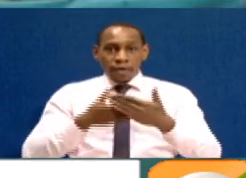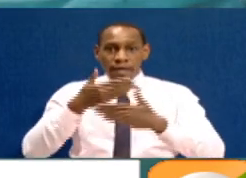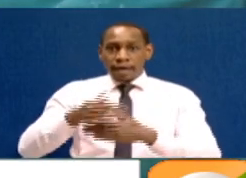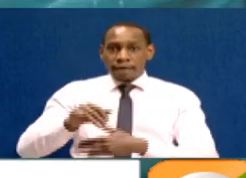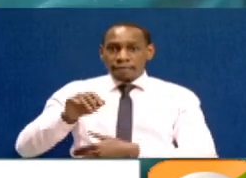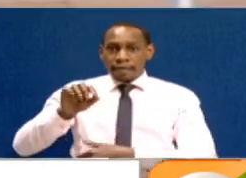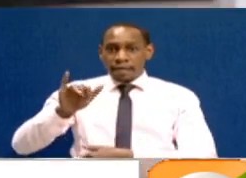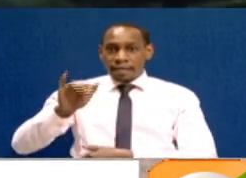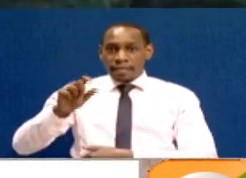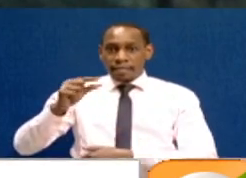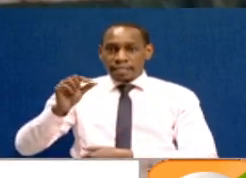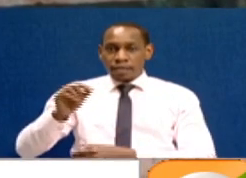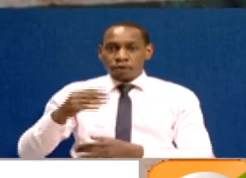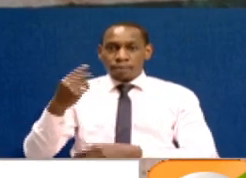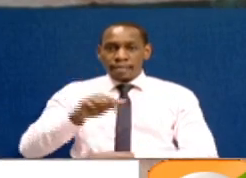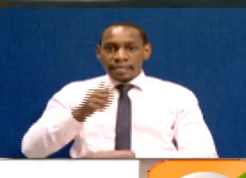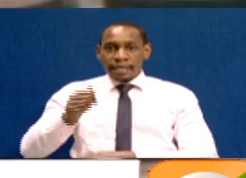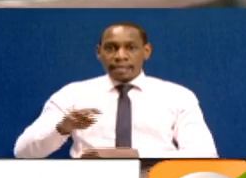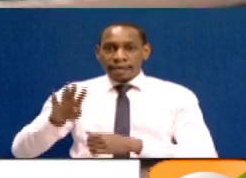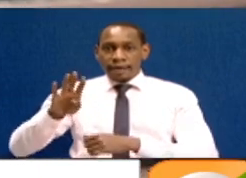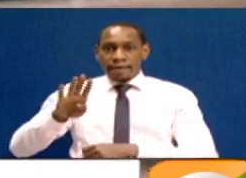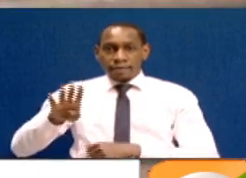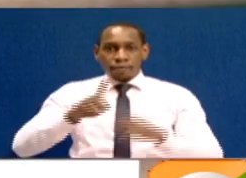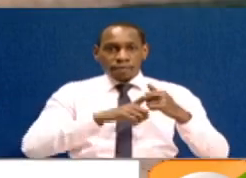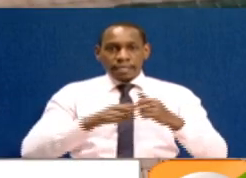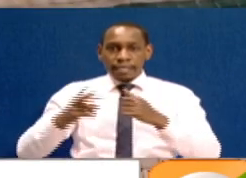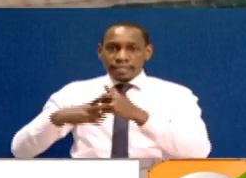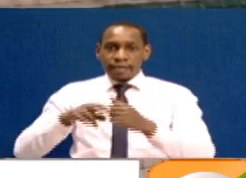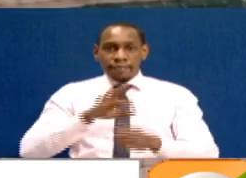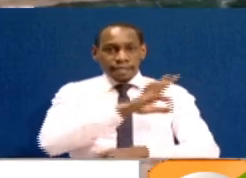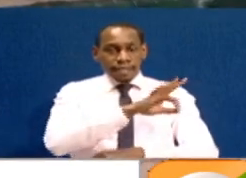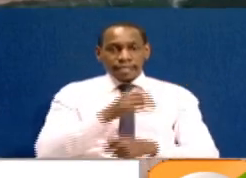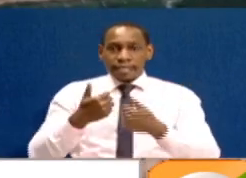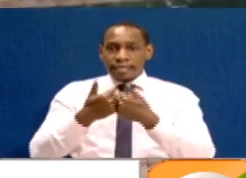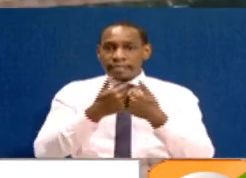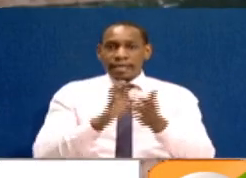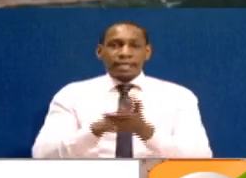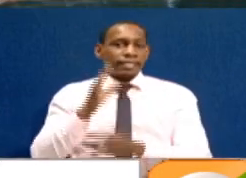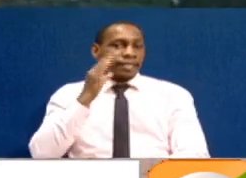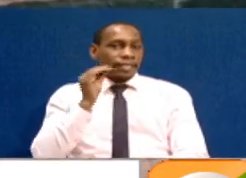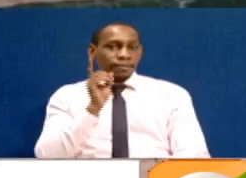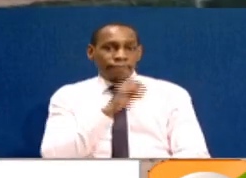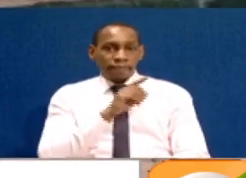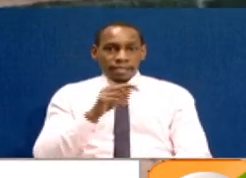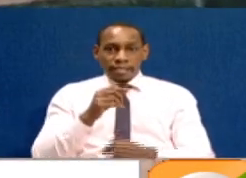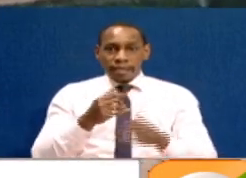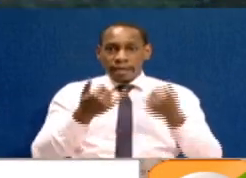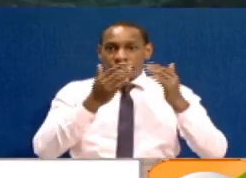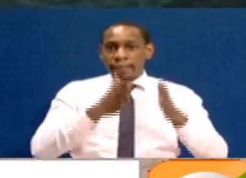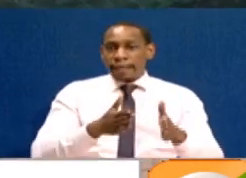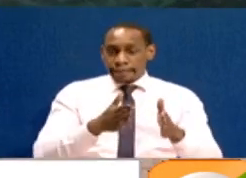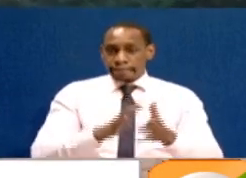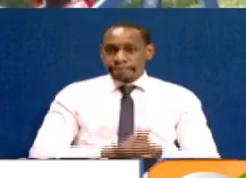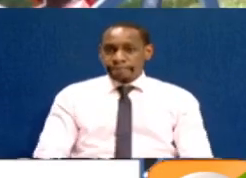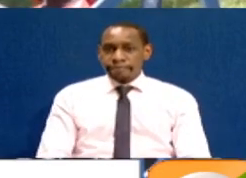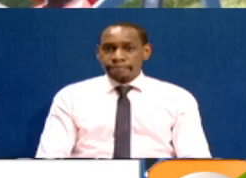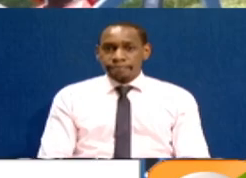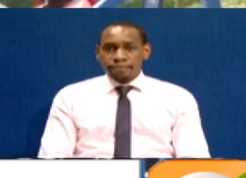after Ibrahim Yego upstaged Albert Njogu 4-6, 6-3, 7-6. He will face the experienced Ishmael